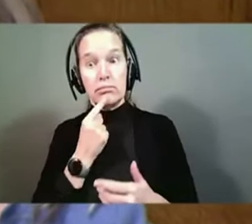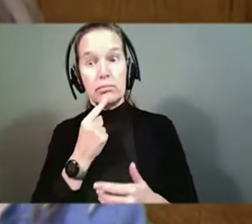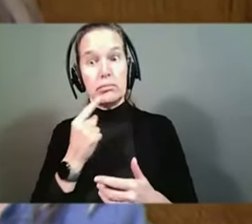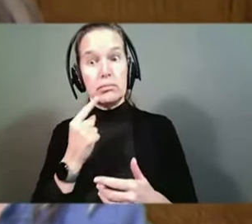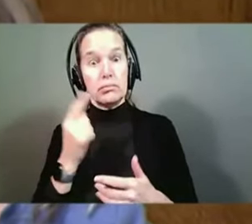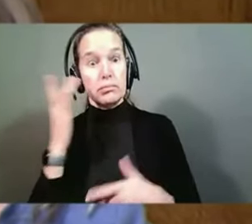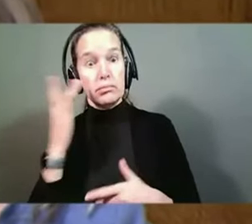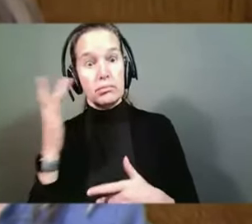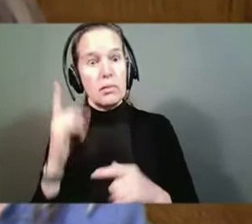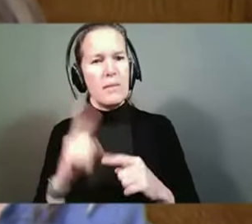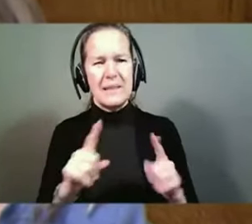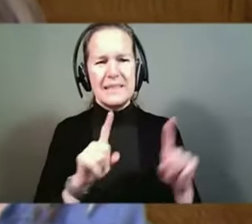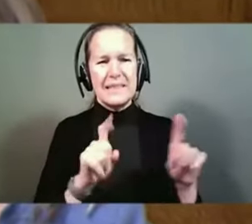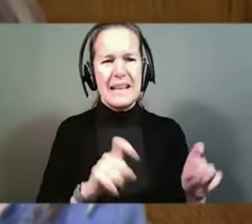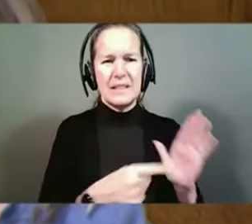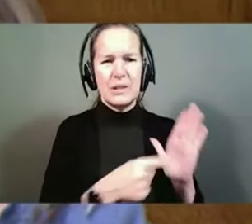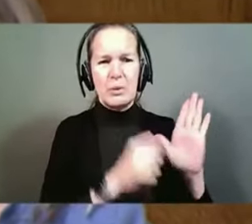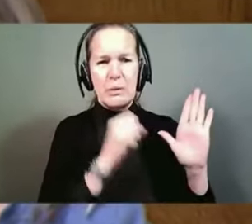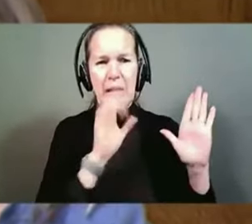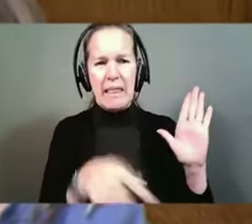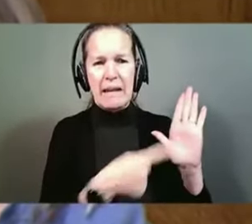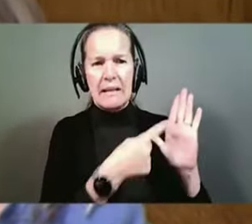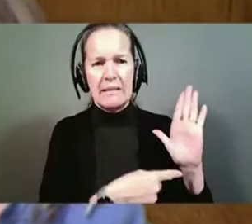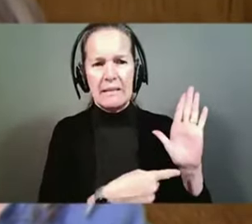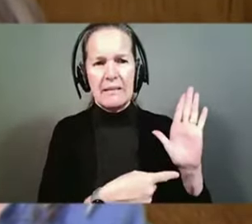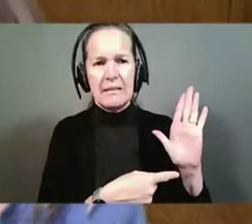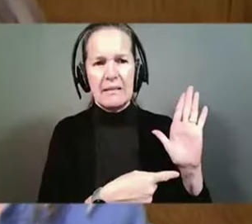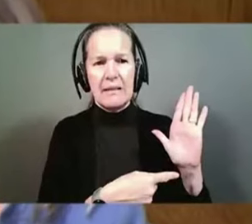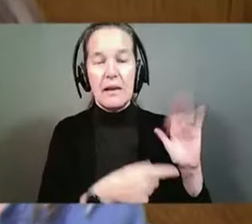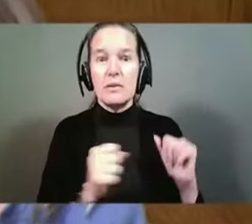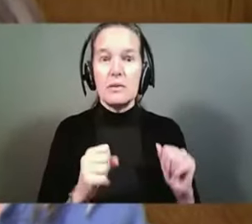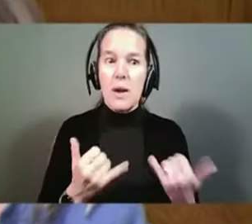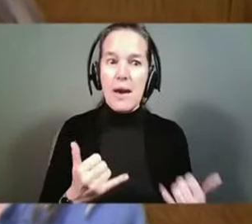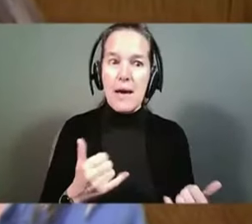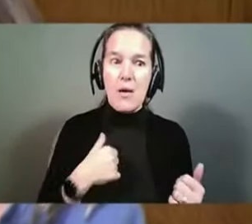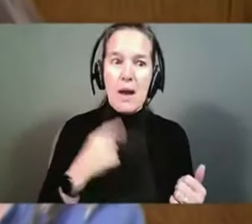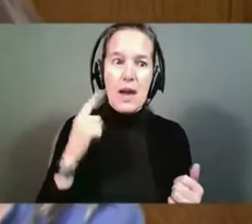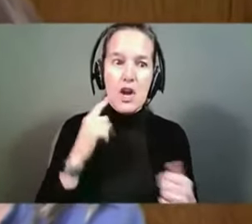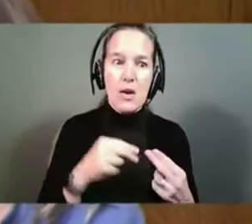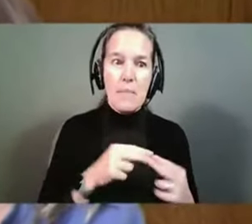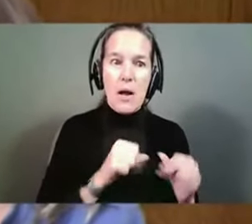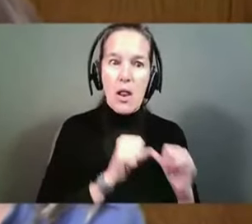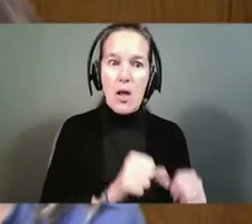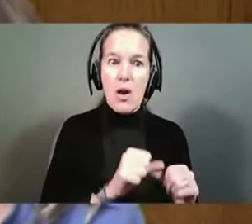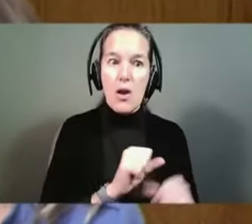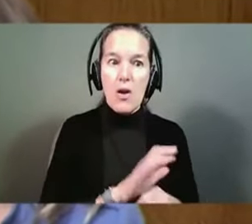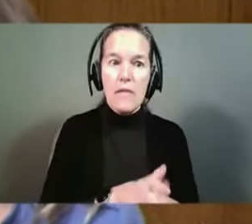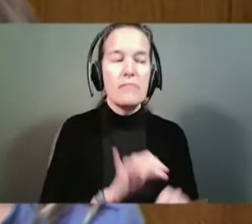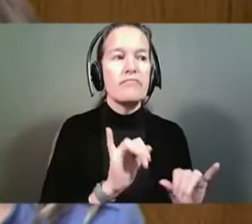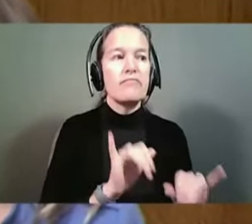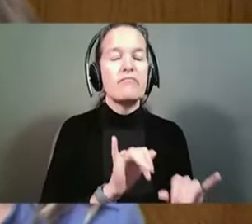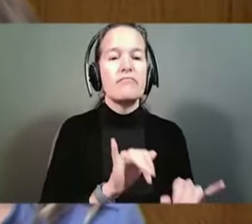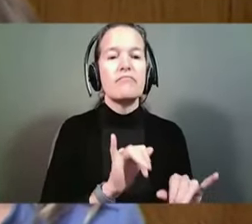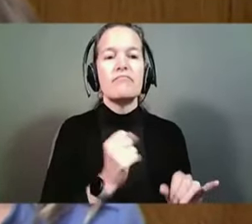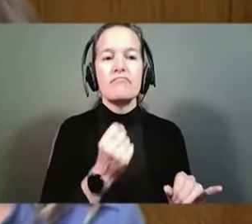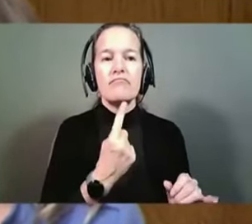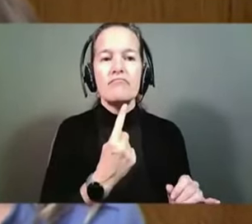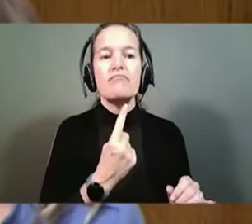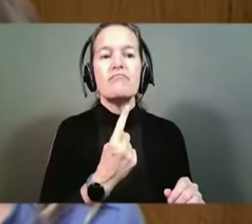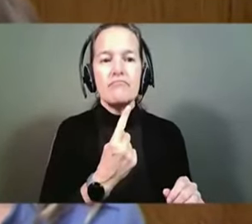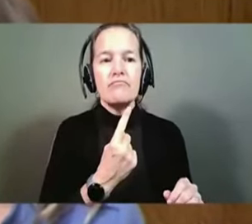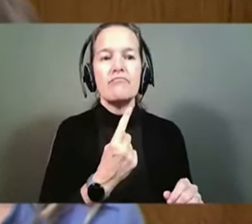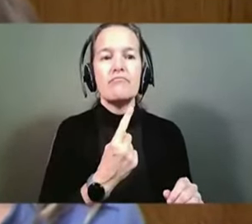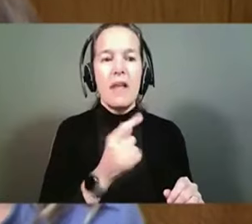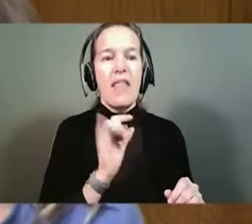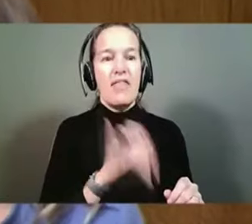remarkable. And so when I hear of long COVID, you have not my sympathy, my empathy. My understanding that this is something which can